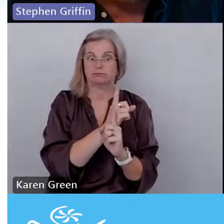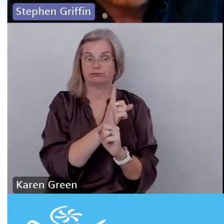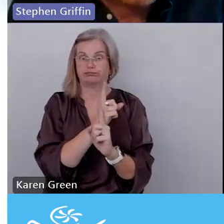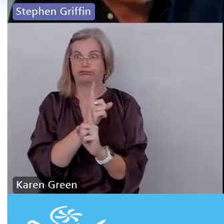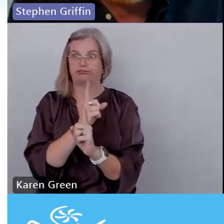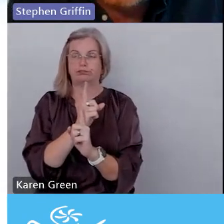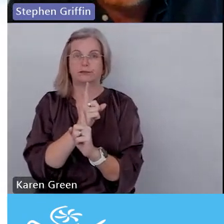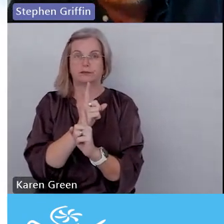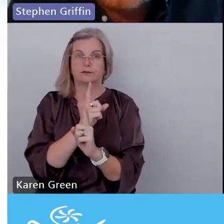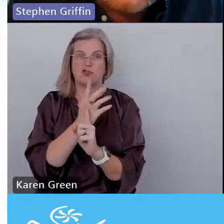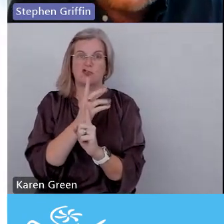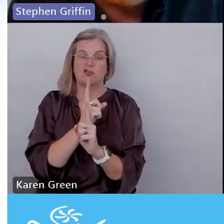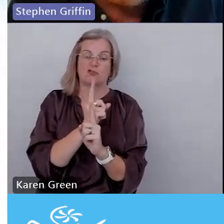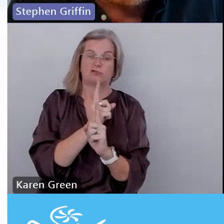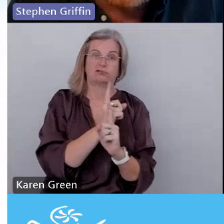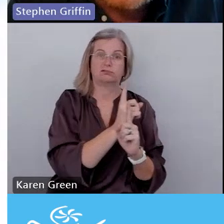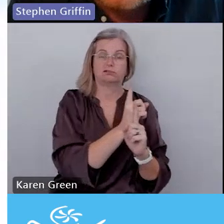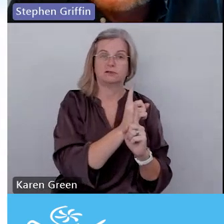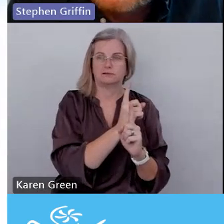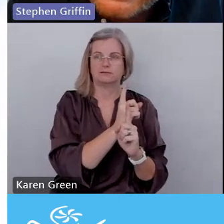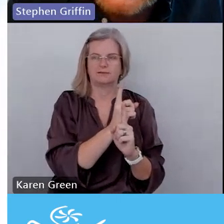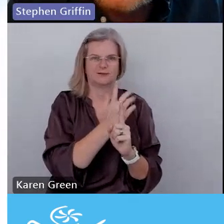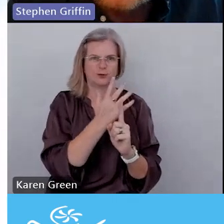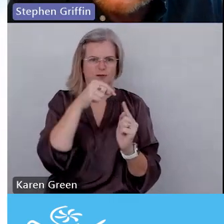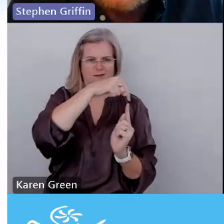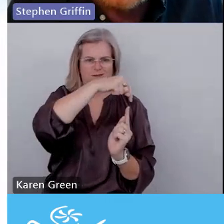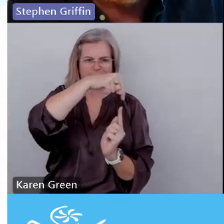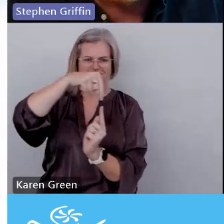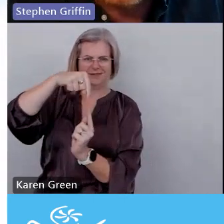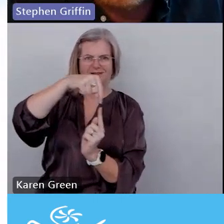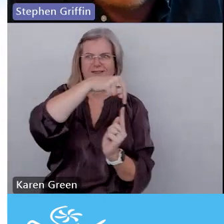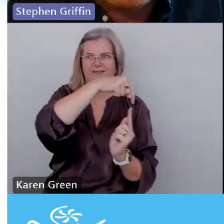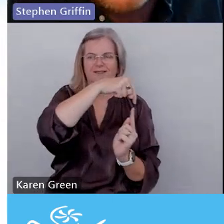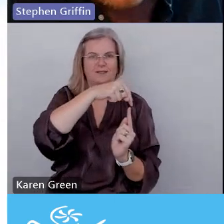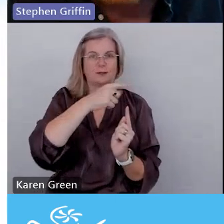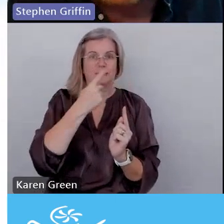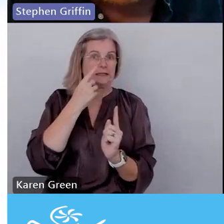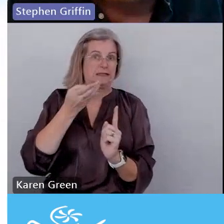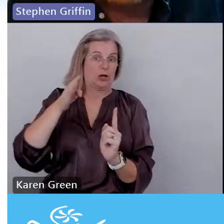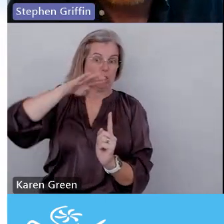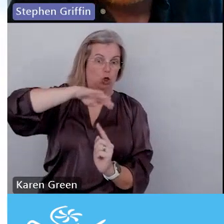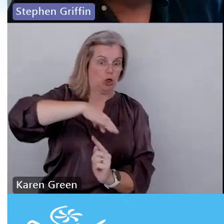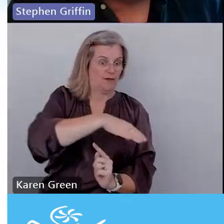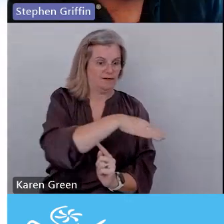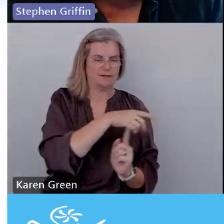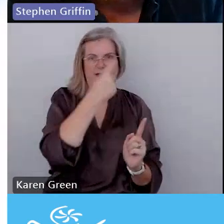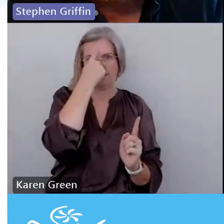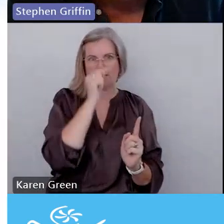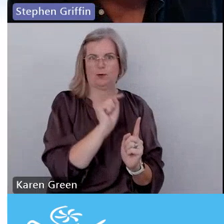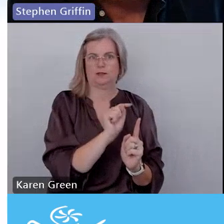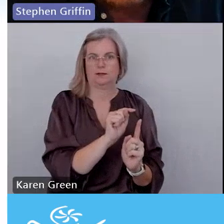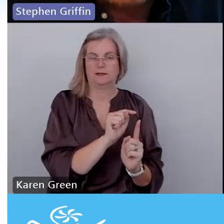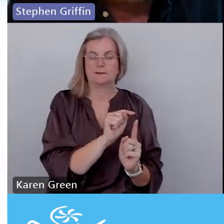the right-hand side, it's more likely to shift that yardstick to the left. And that tail end of this curve is really what we're thinking about here. Because if this